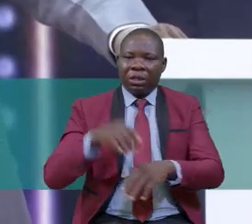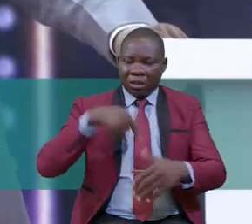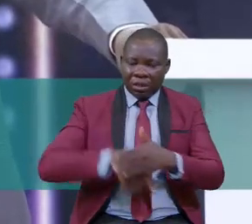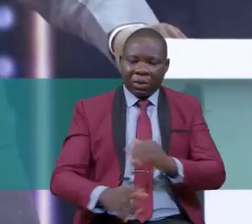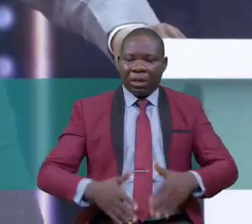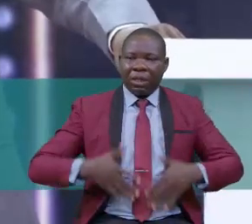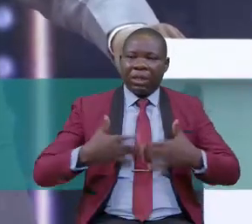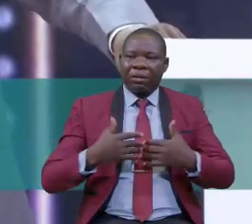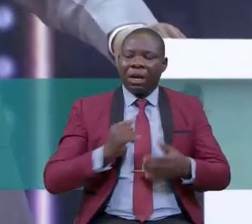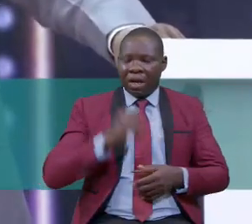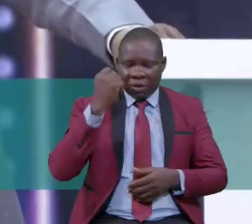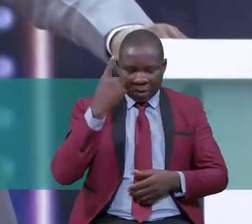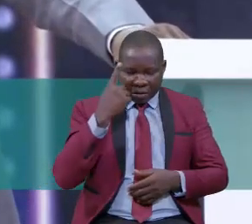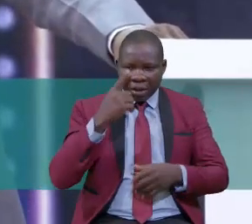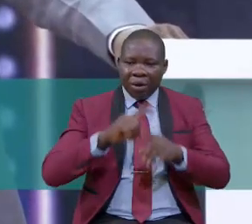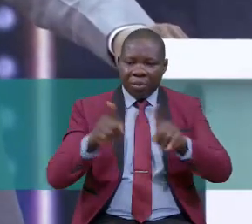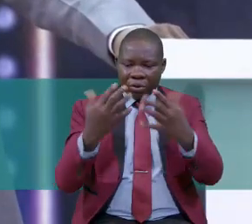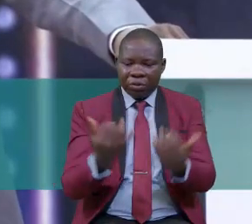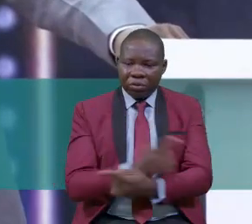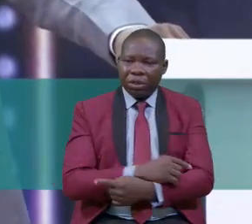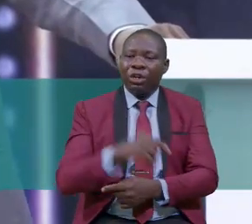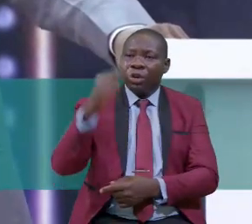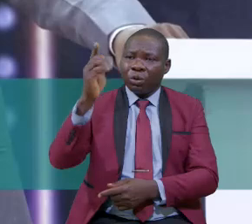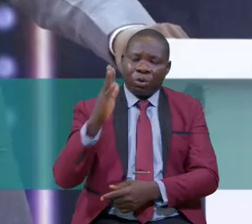you deeper than many deeper people.